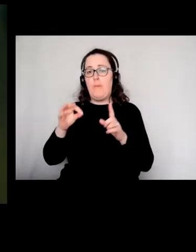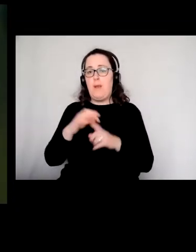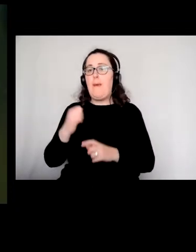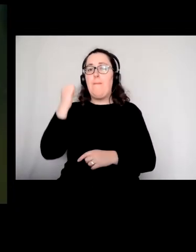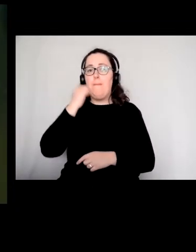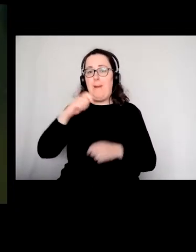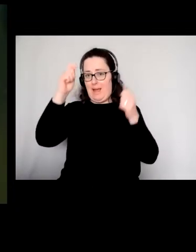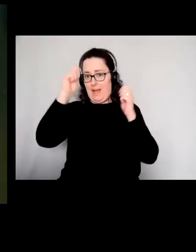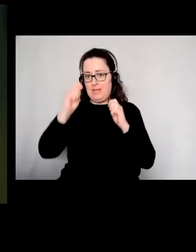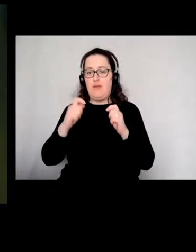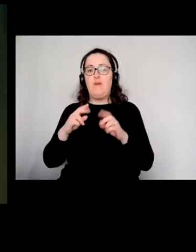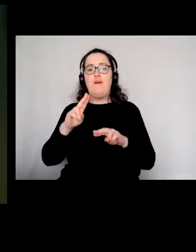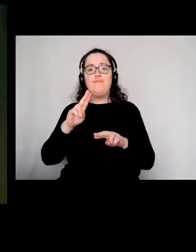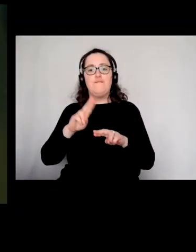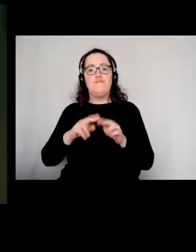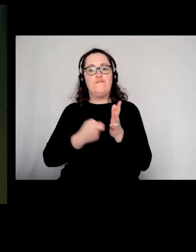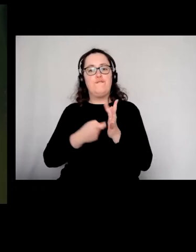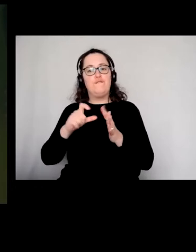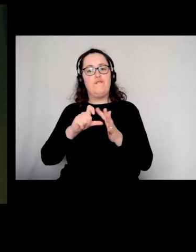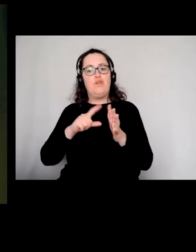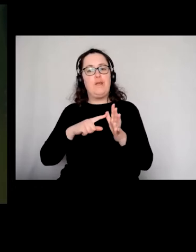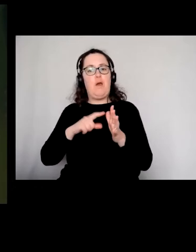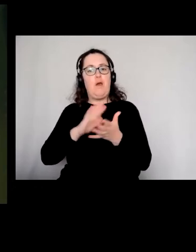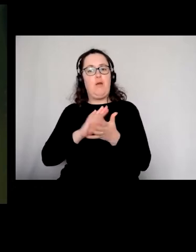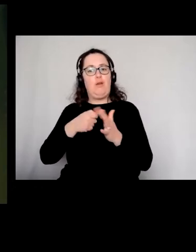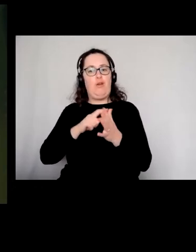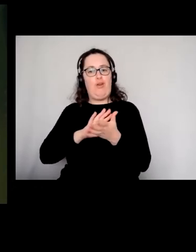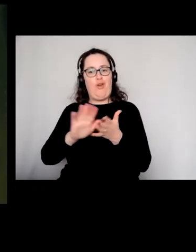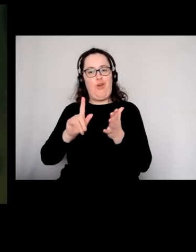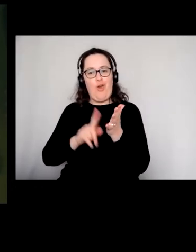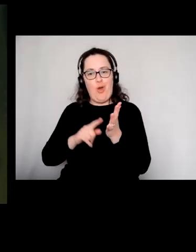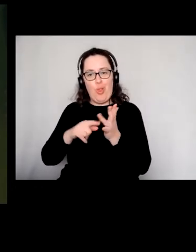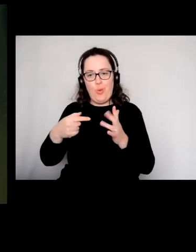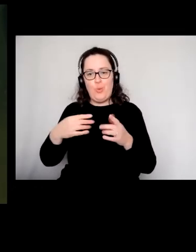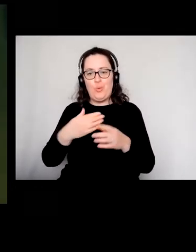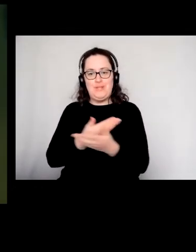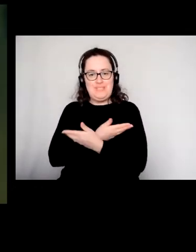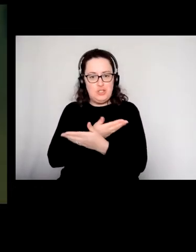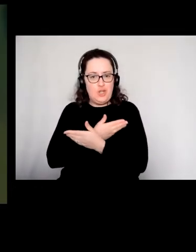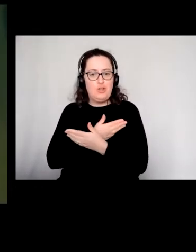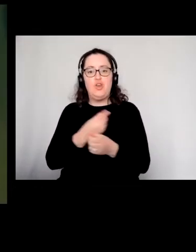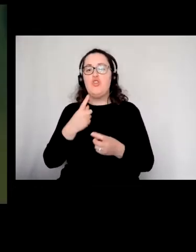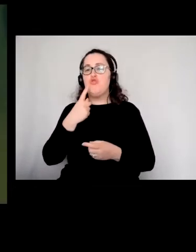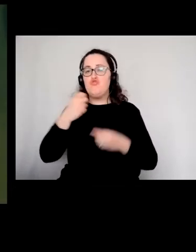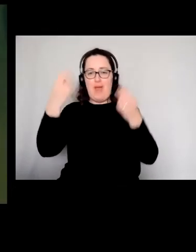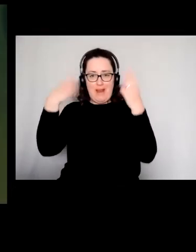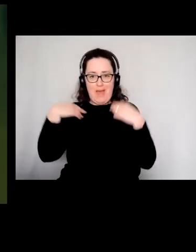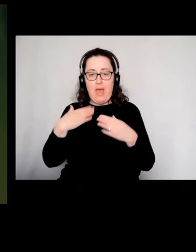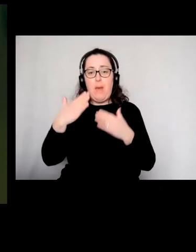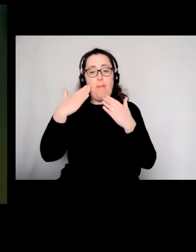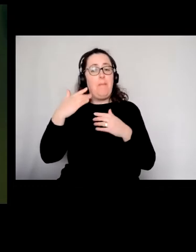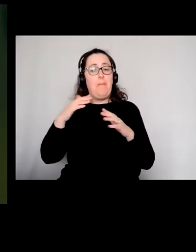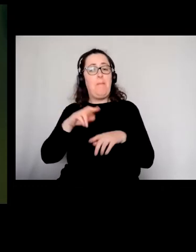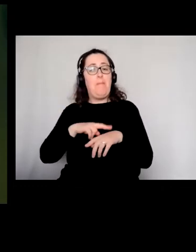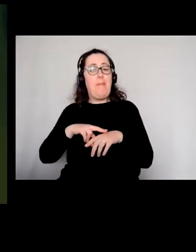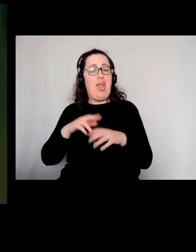I'm wearing a black hat, I have a Frida Kahlo t-shirt on and bright red hair, pale skin. And